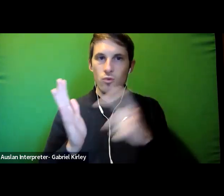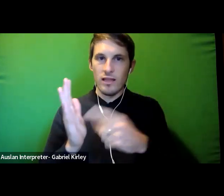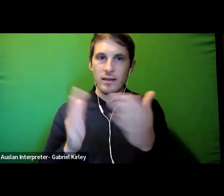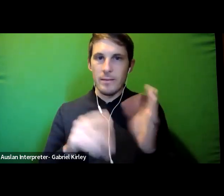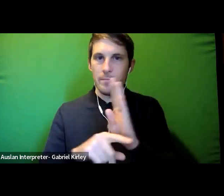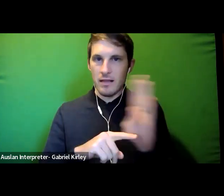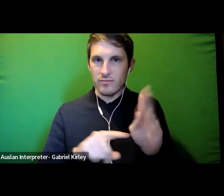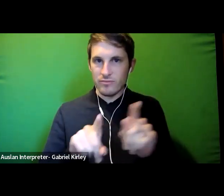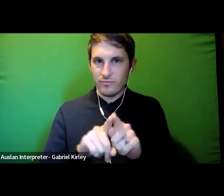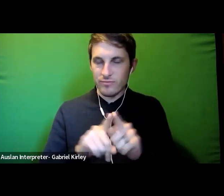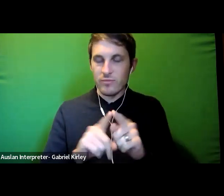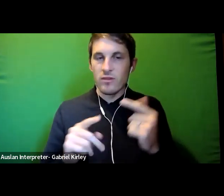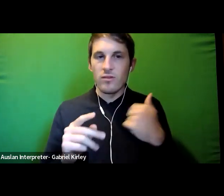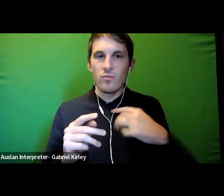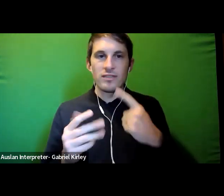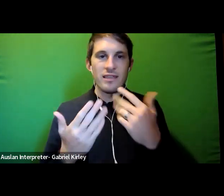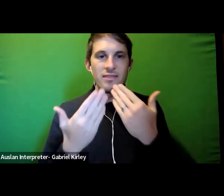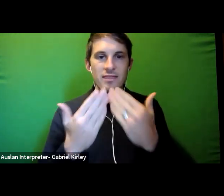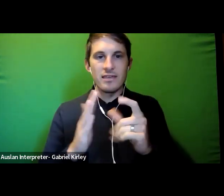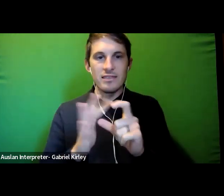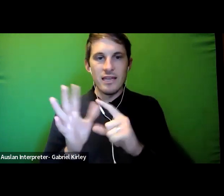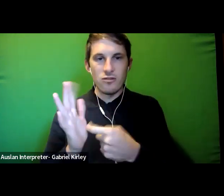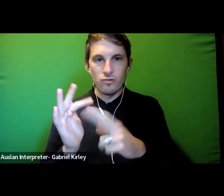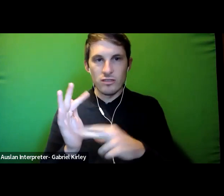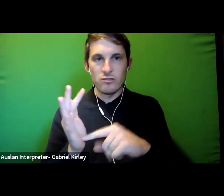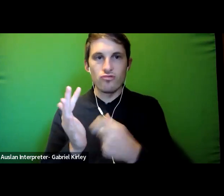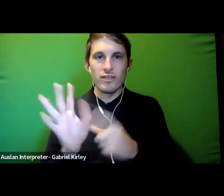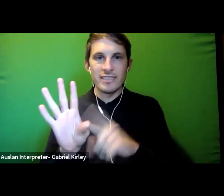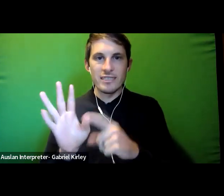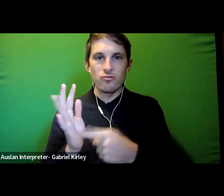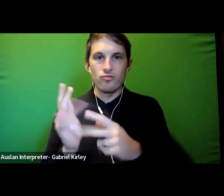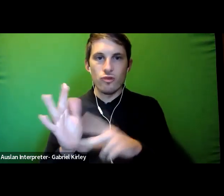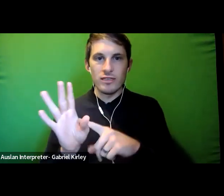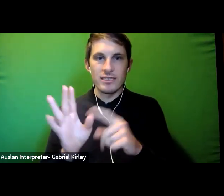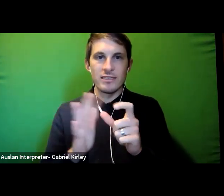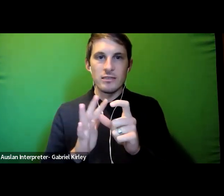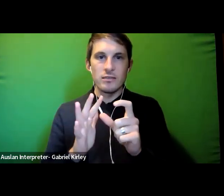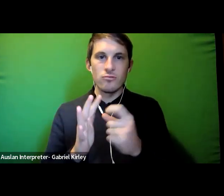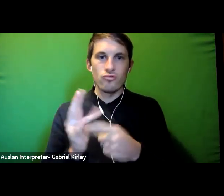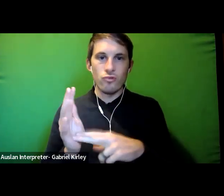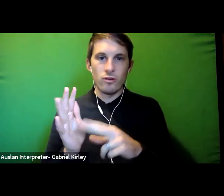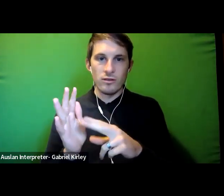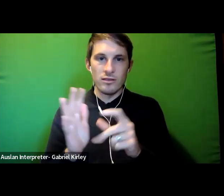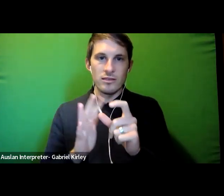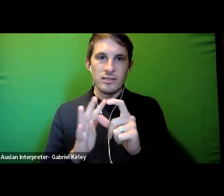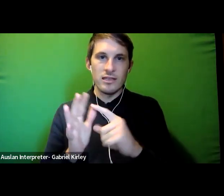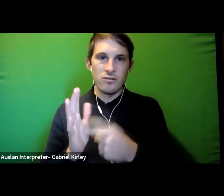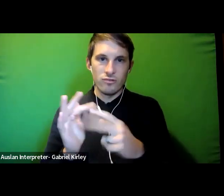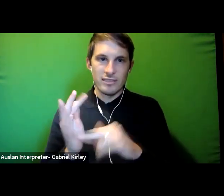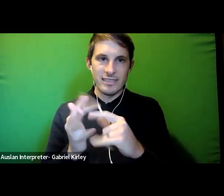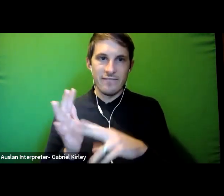let me just again thank Darren, Tracy, Ronnie, Danny, Stephen, and Bayana. What a wonderful conversation